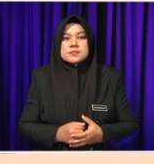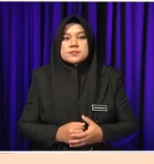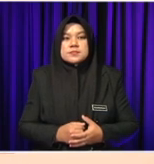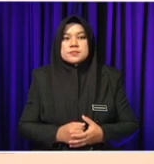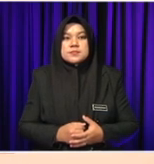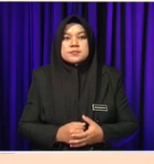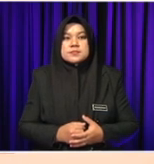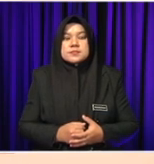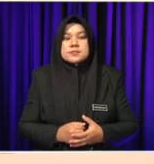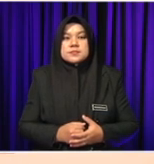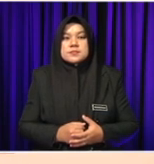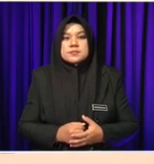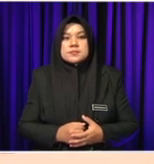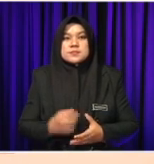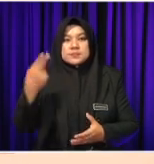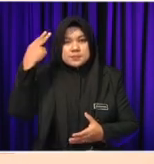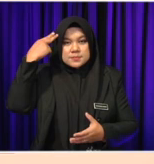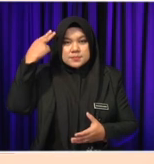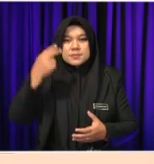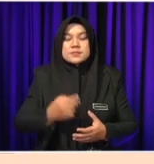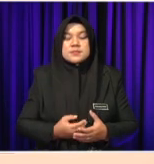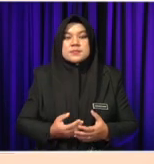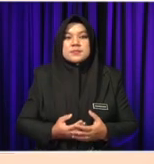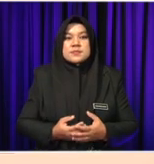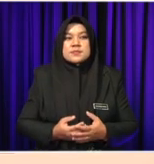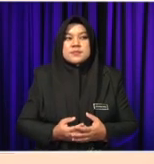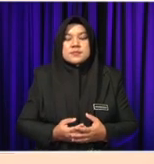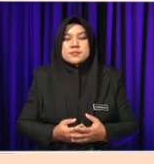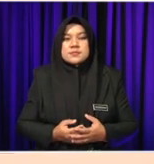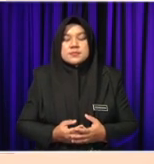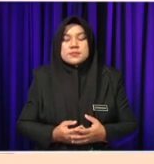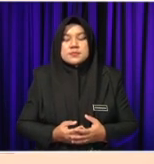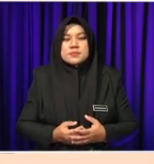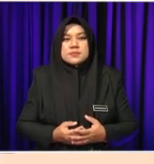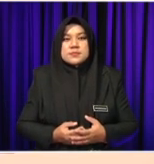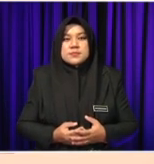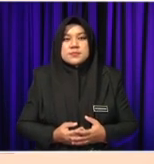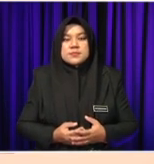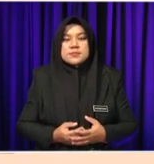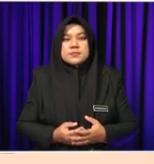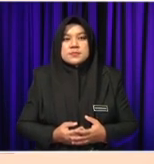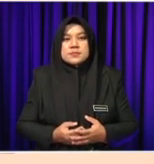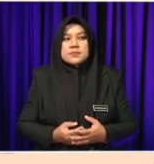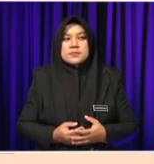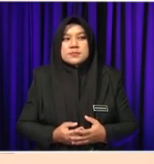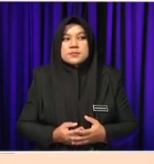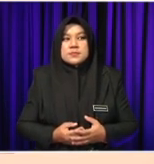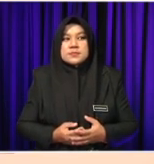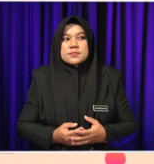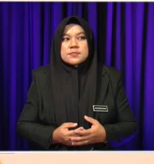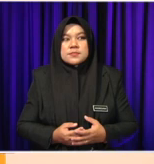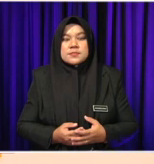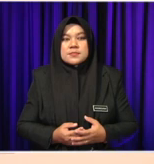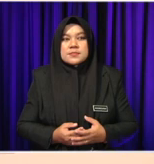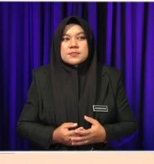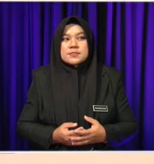see? Madam? Yes. Okay, Hafiz, bring it on. What have you learned today? Yes, of course you can share,